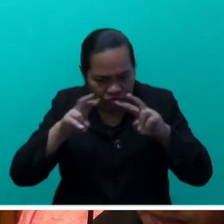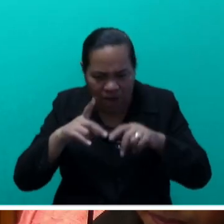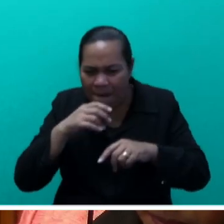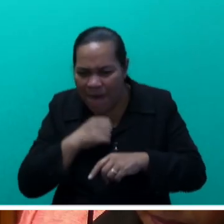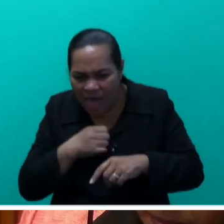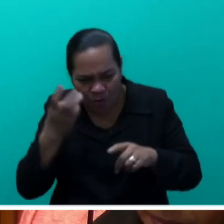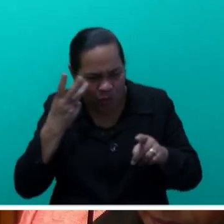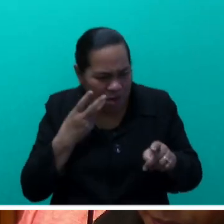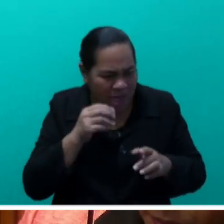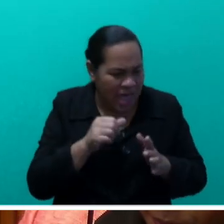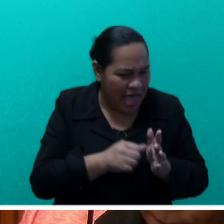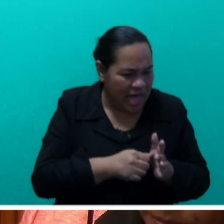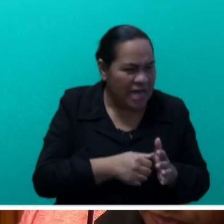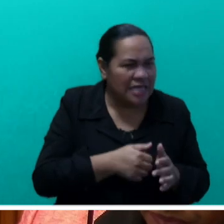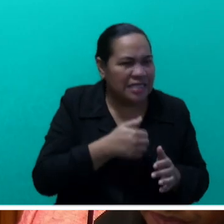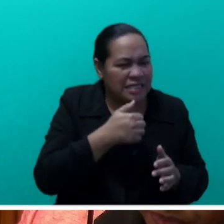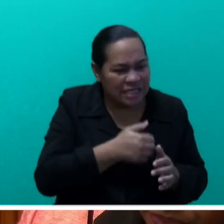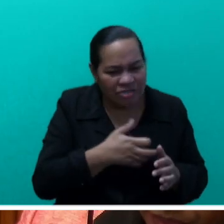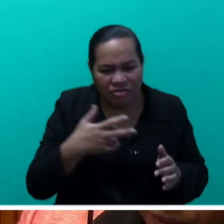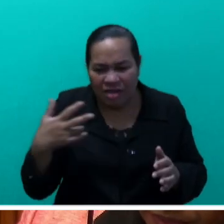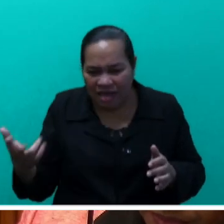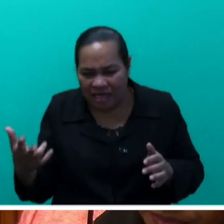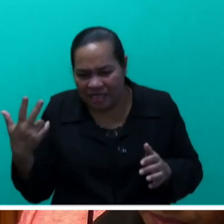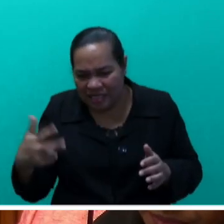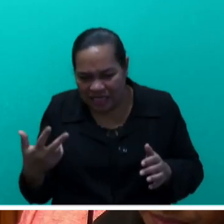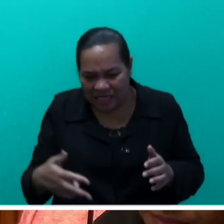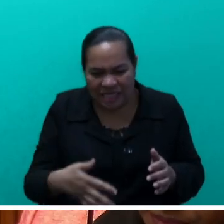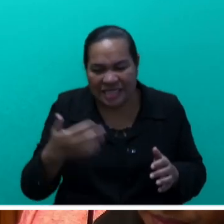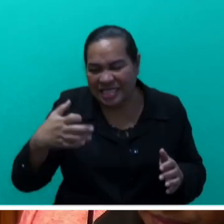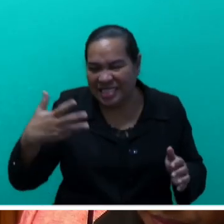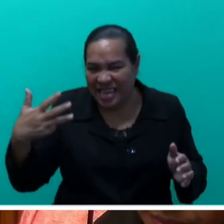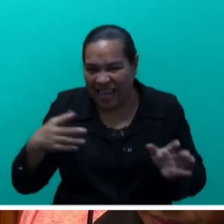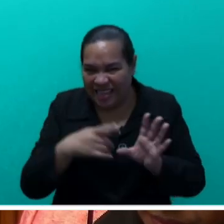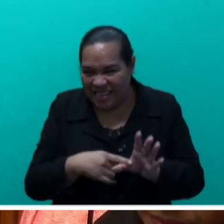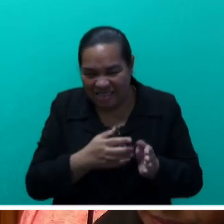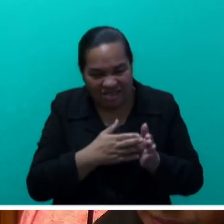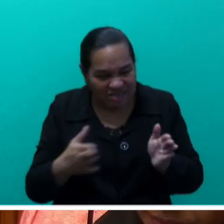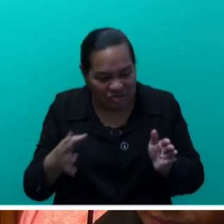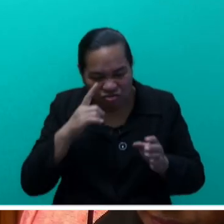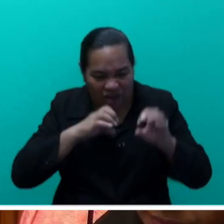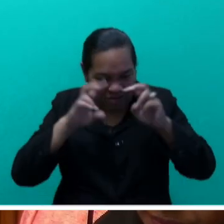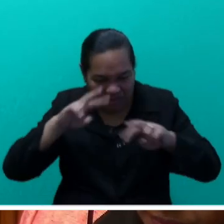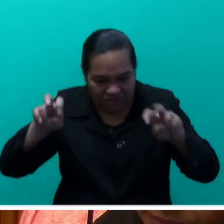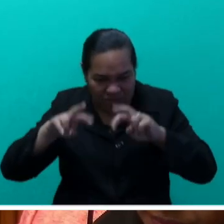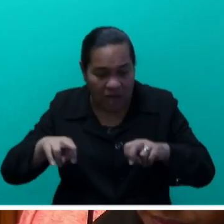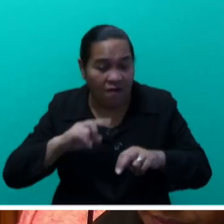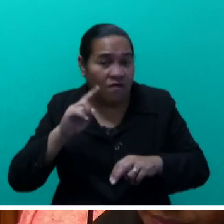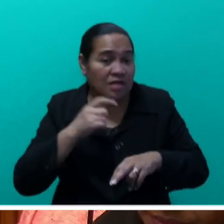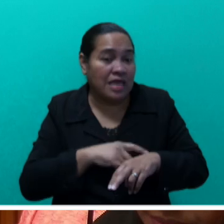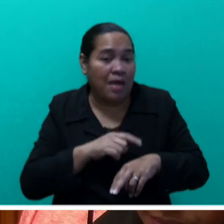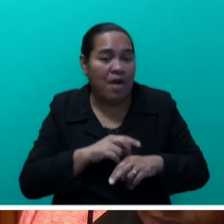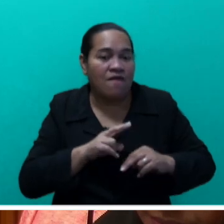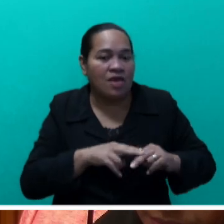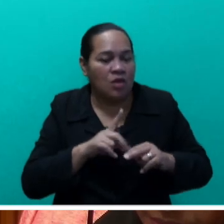between 18 to 69 years. Also, for the first time, Fiji will be introducing for the rest of the world